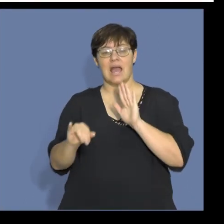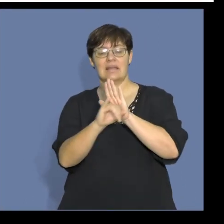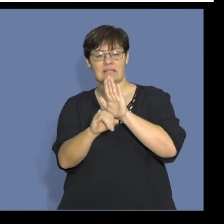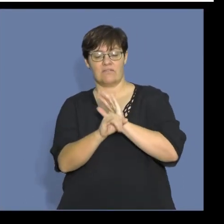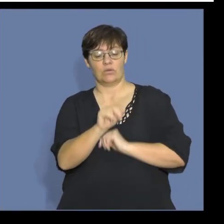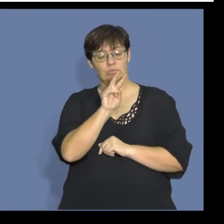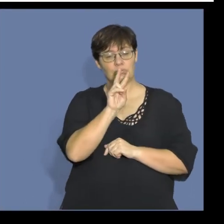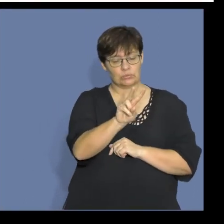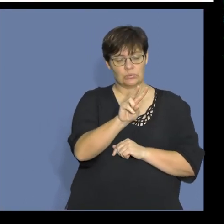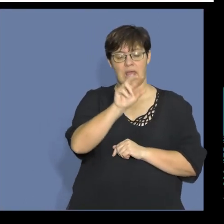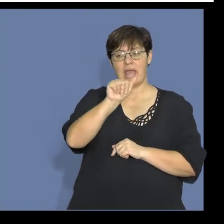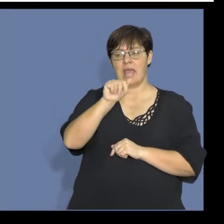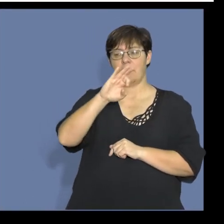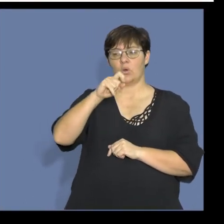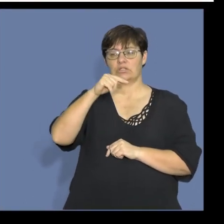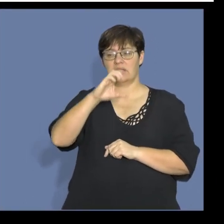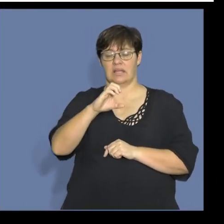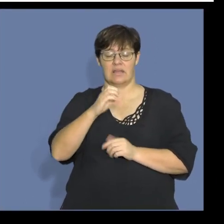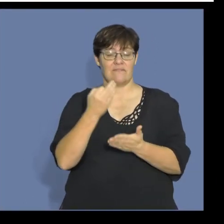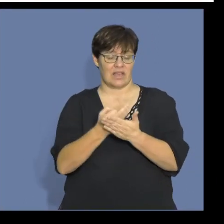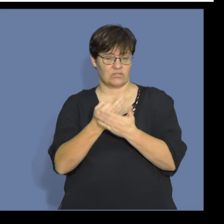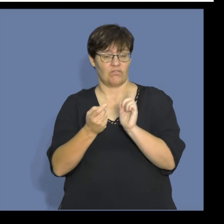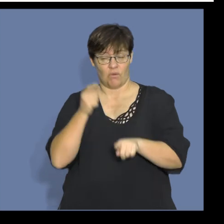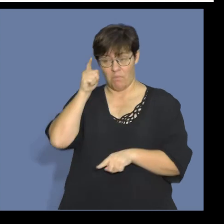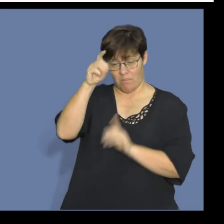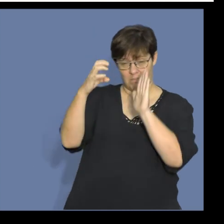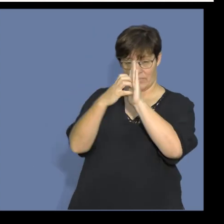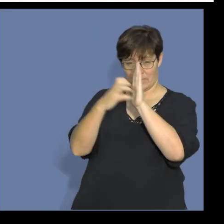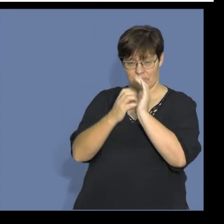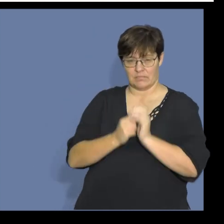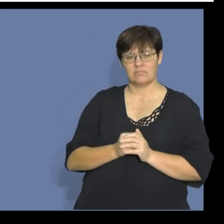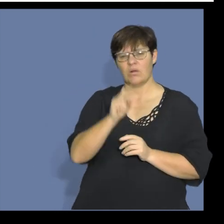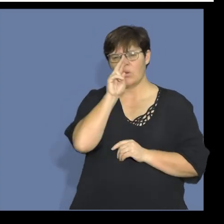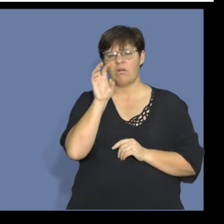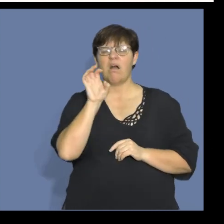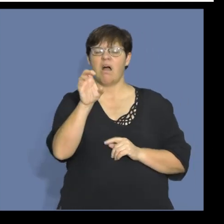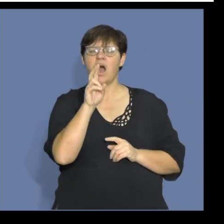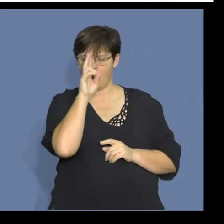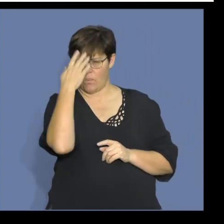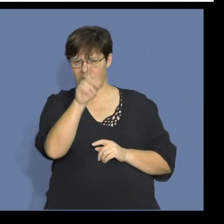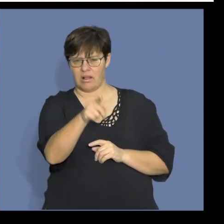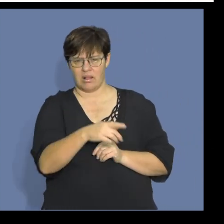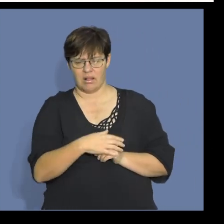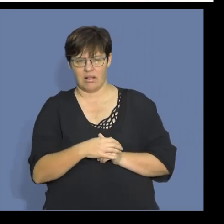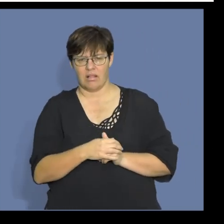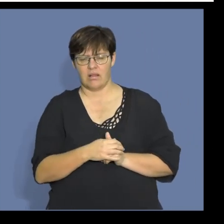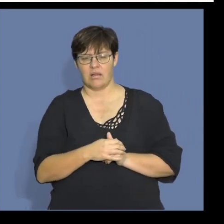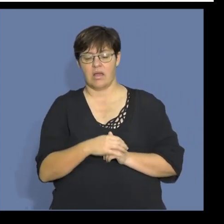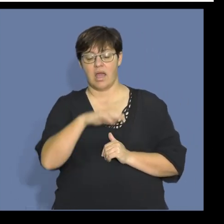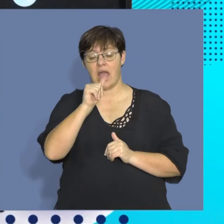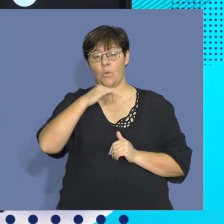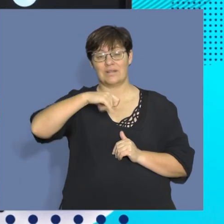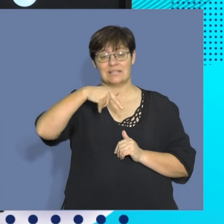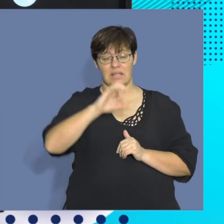The next question, identify 2 abiotic factors from the diagram. When we look at this diagram, we know